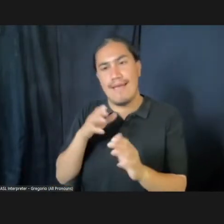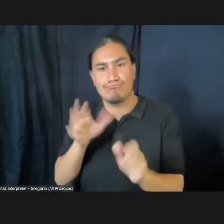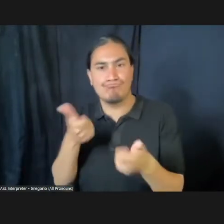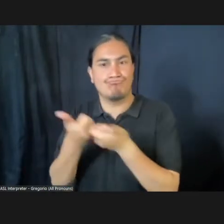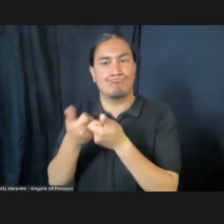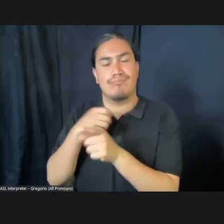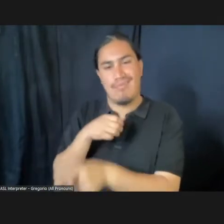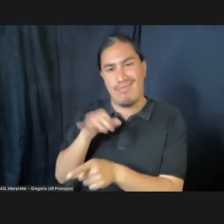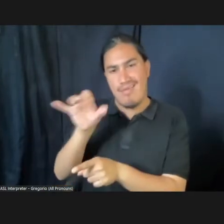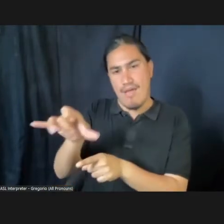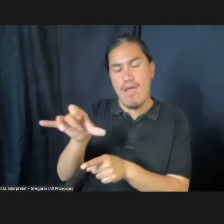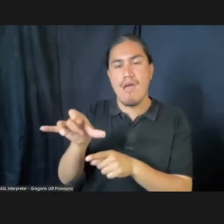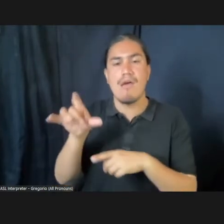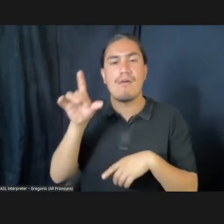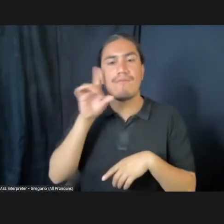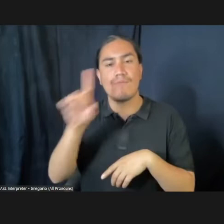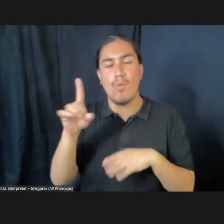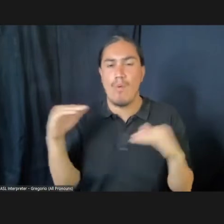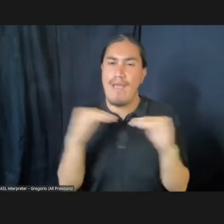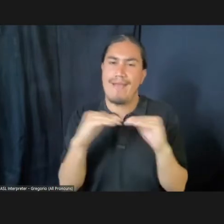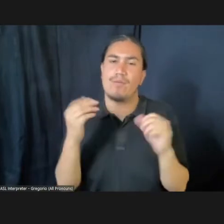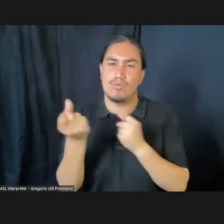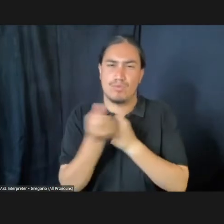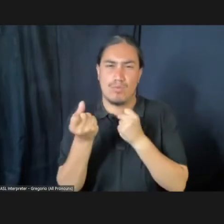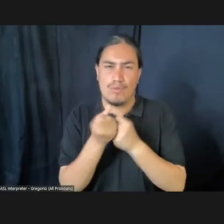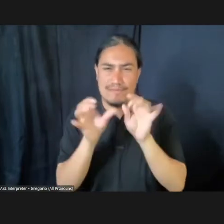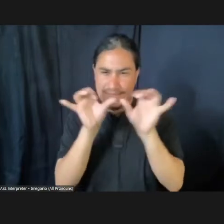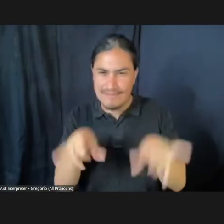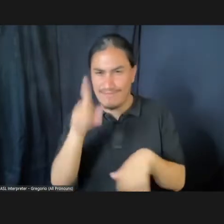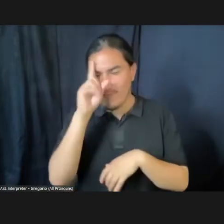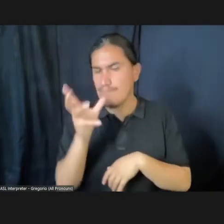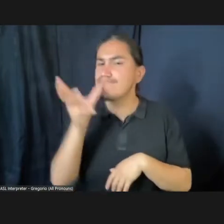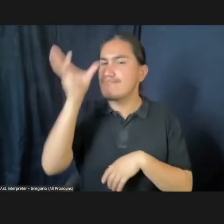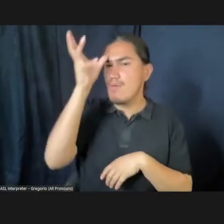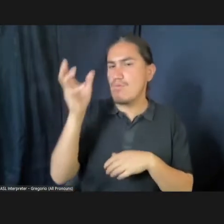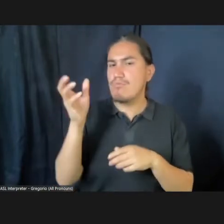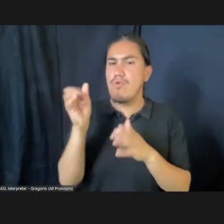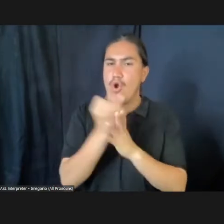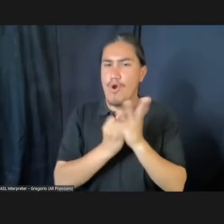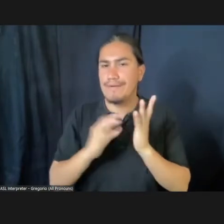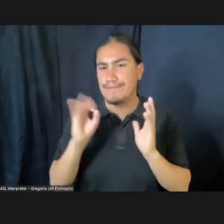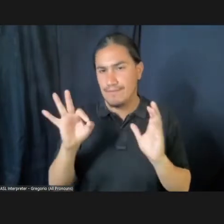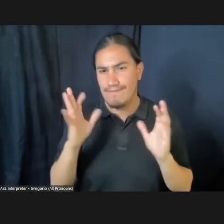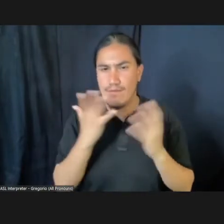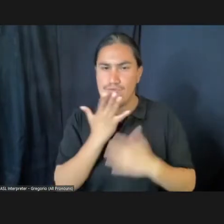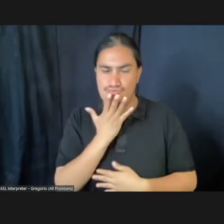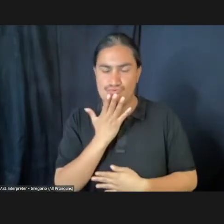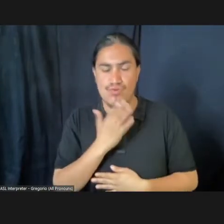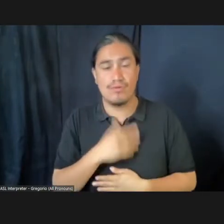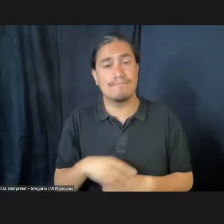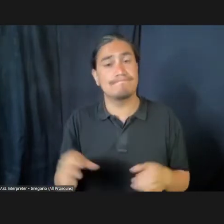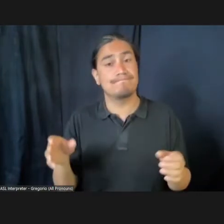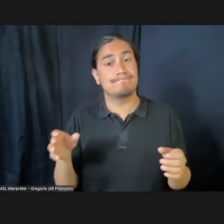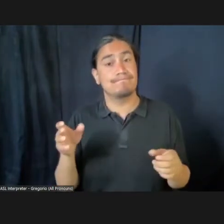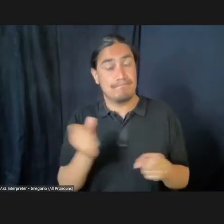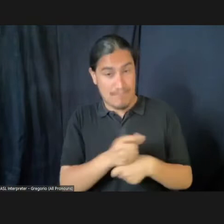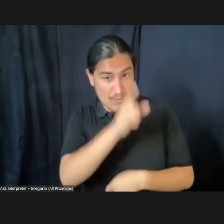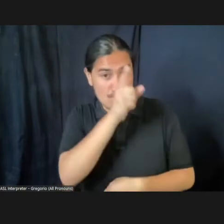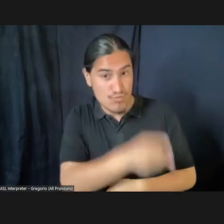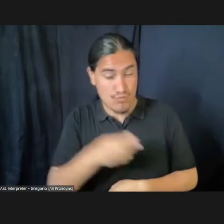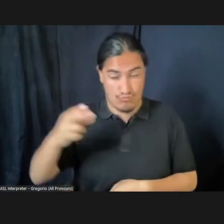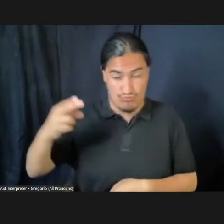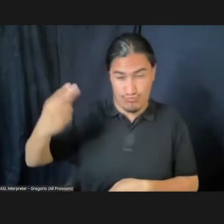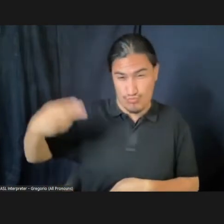to standardize equitable support systems for parent artists of color. Make sure the